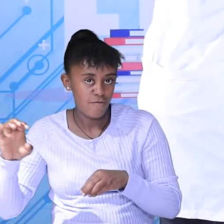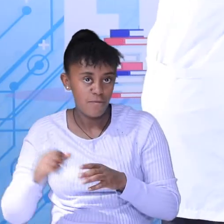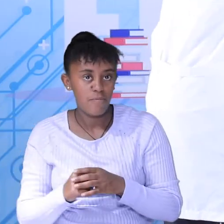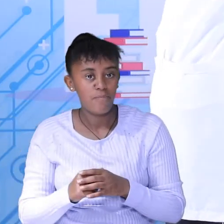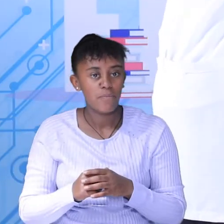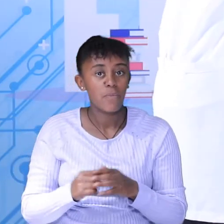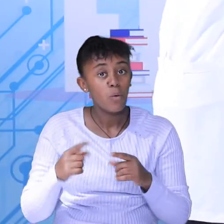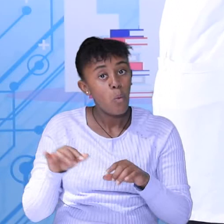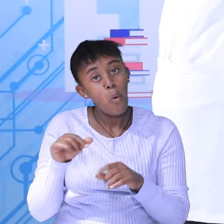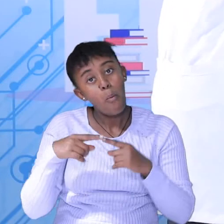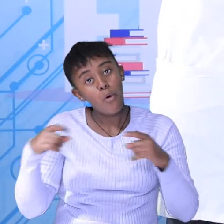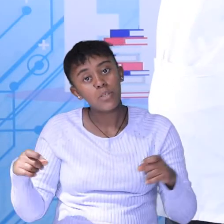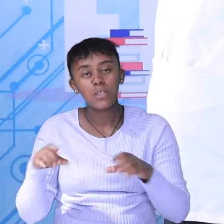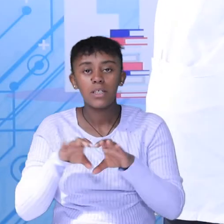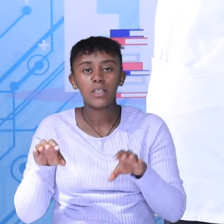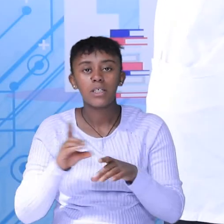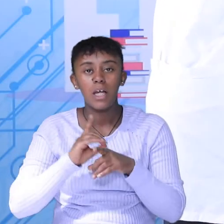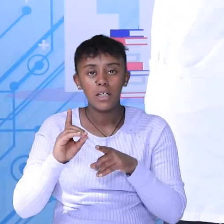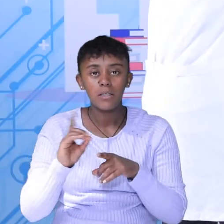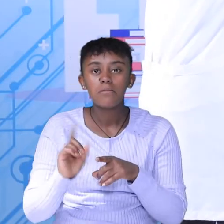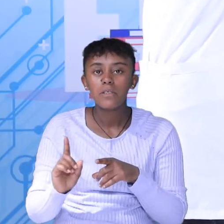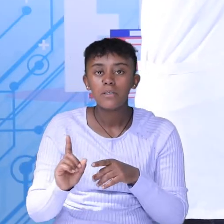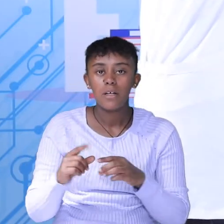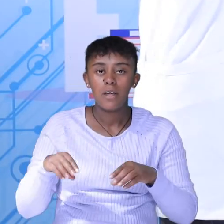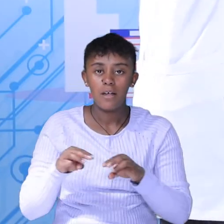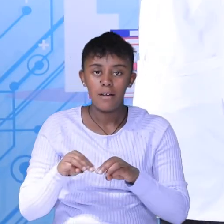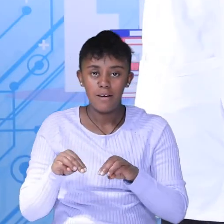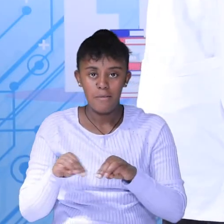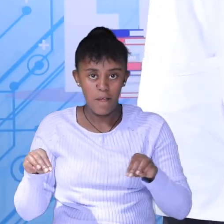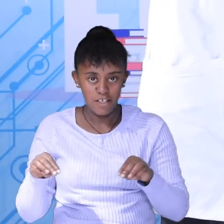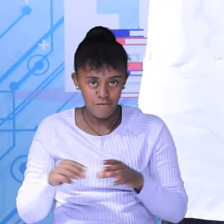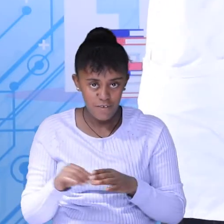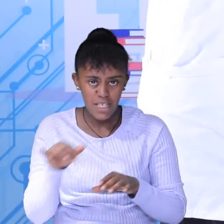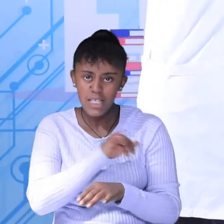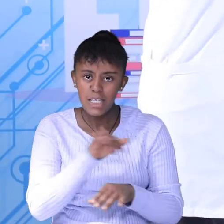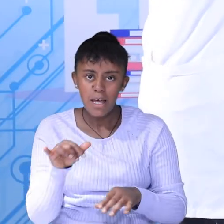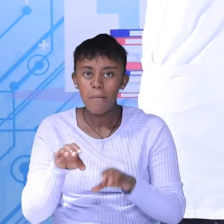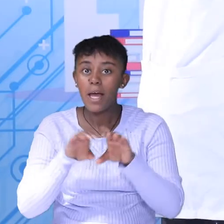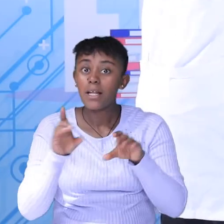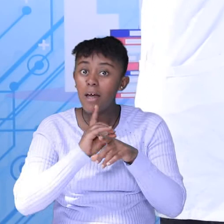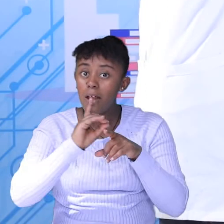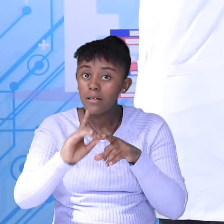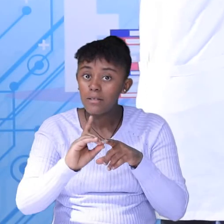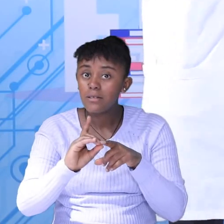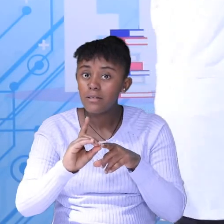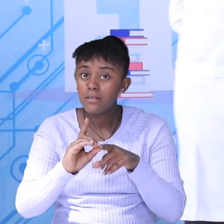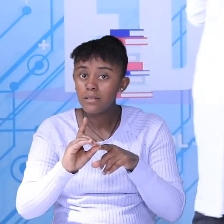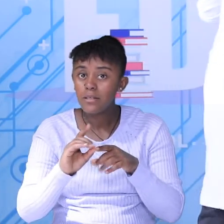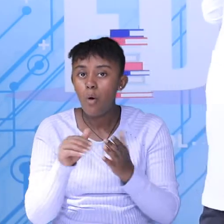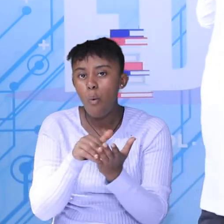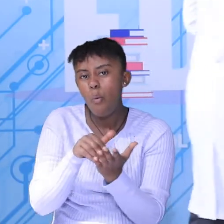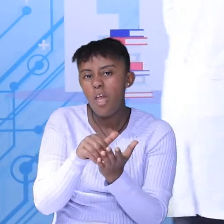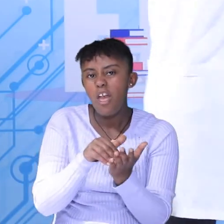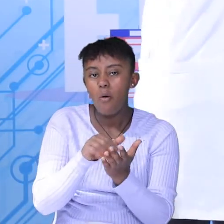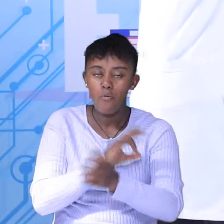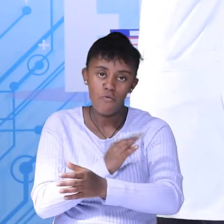force. When they have opposite current direction, repulsive force. When they have the same current direction, they have a weaker